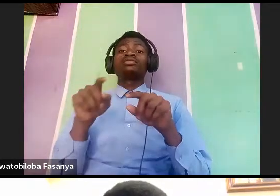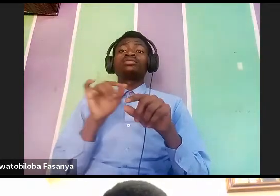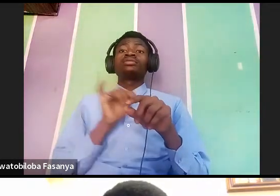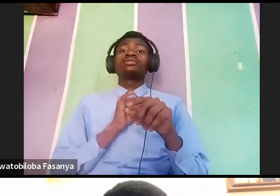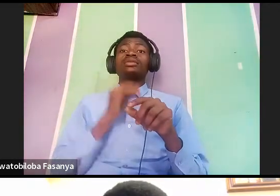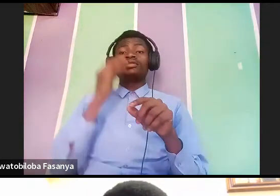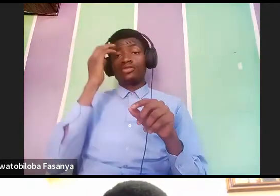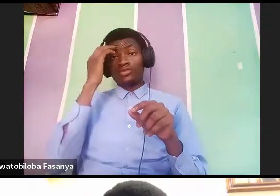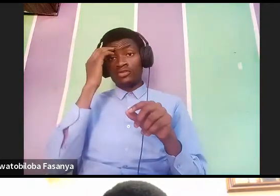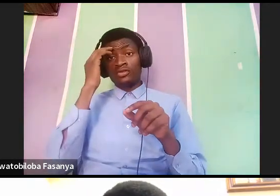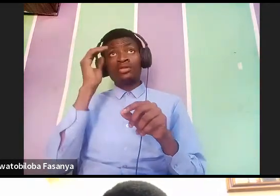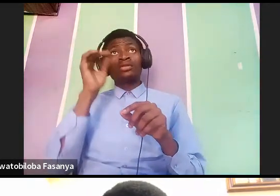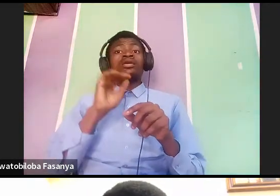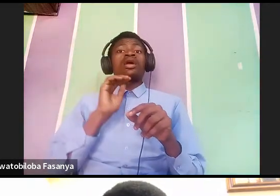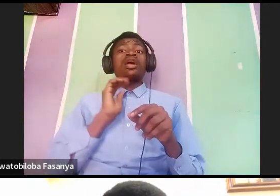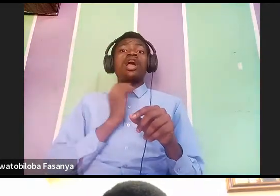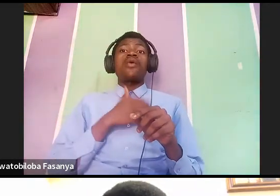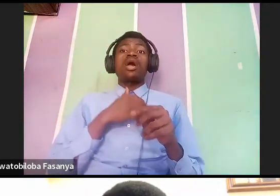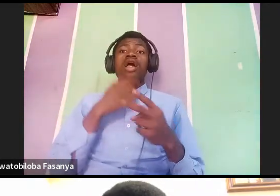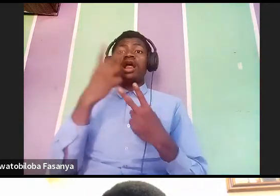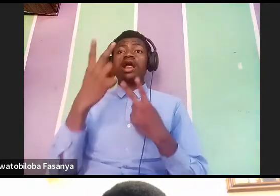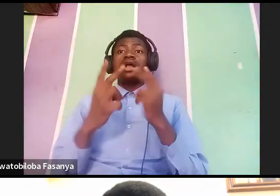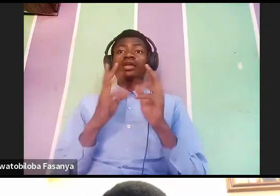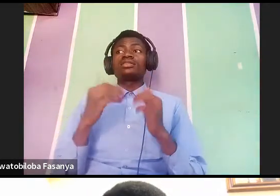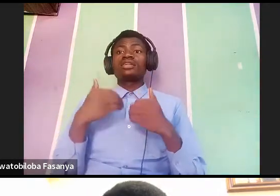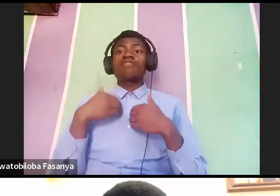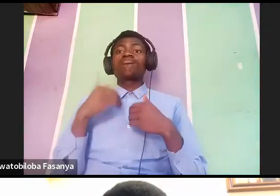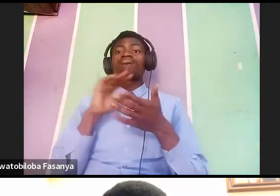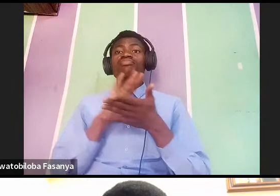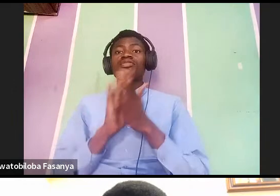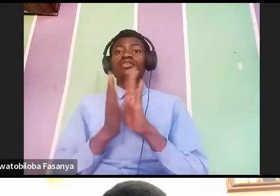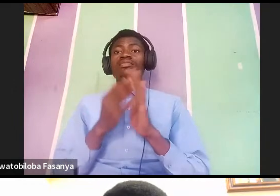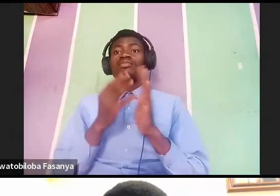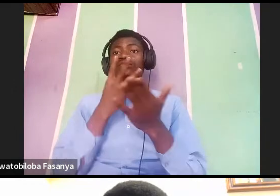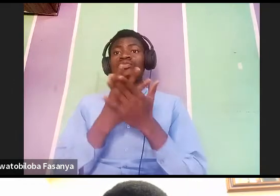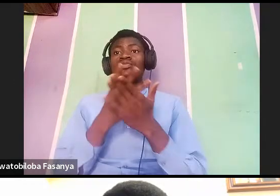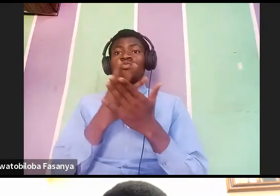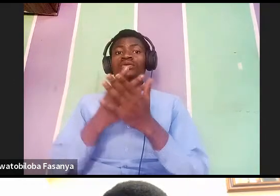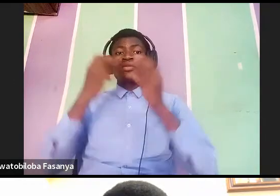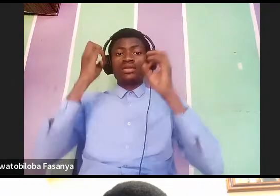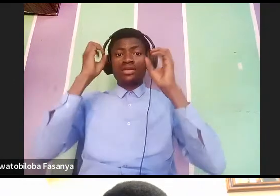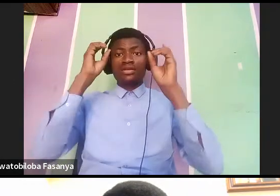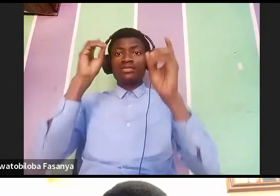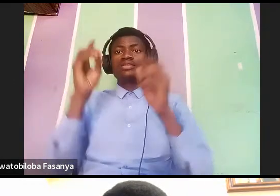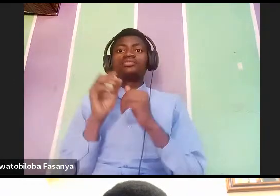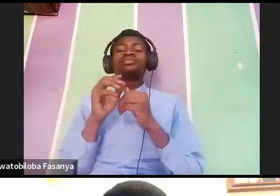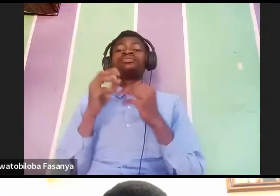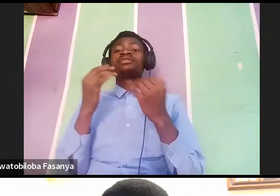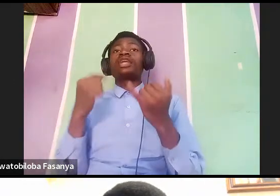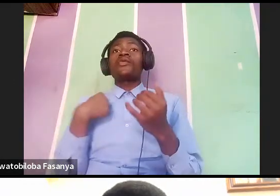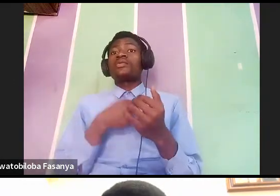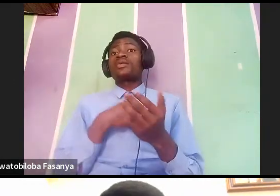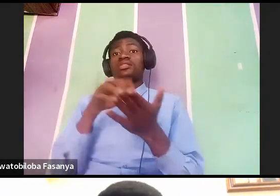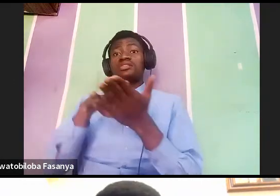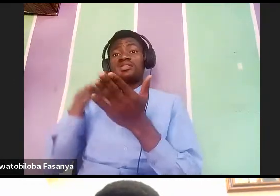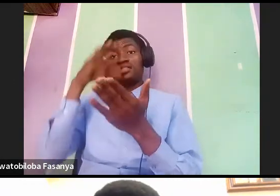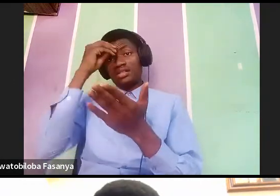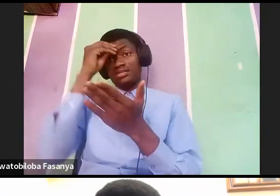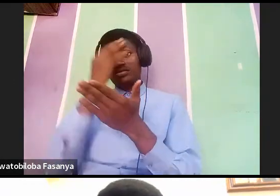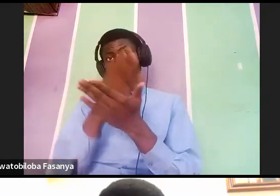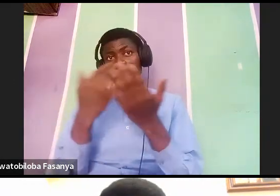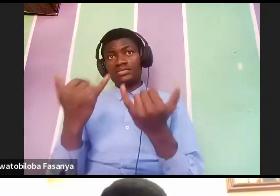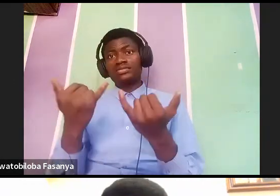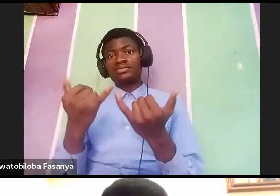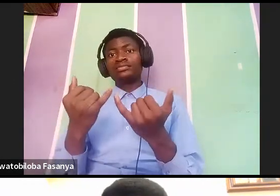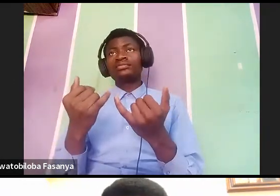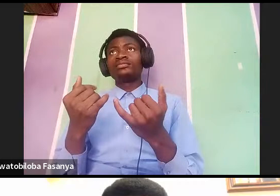educated today. For me, I've learned some new things now, and while